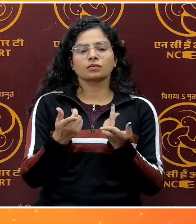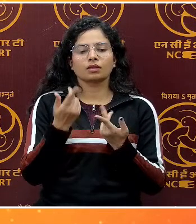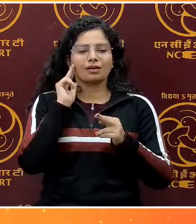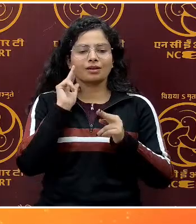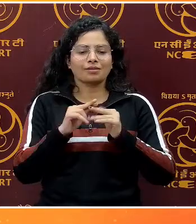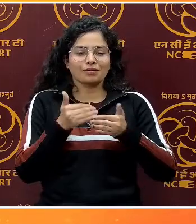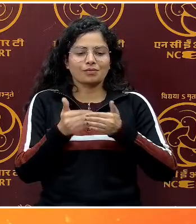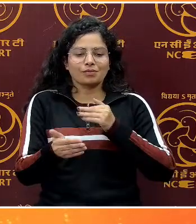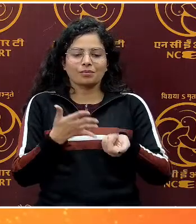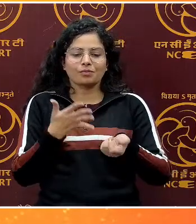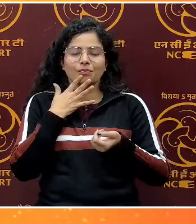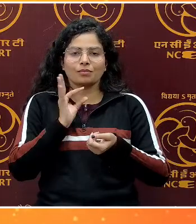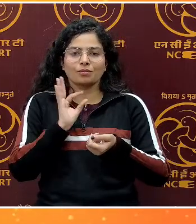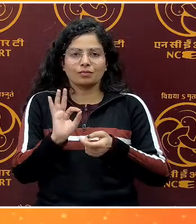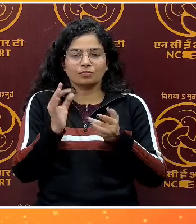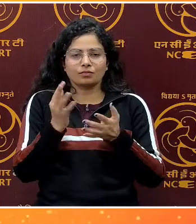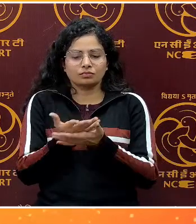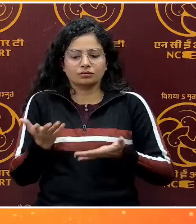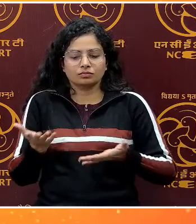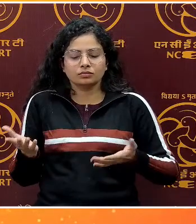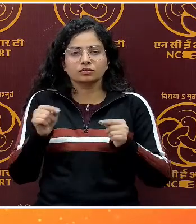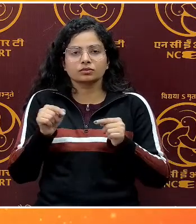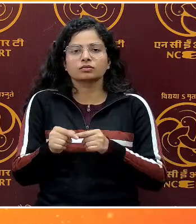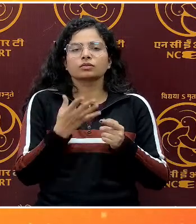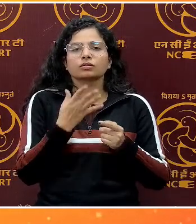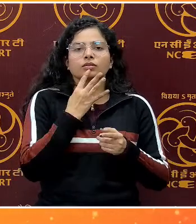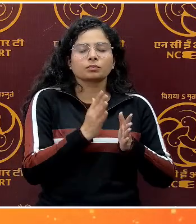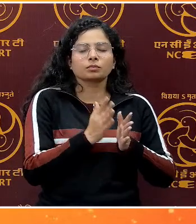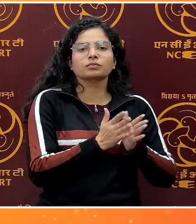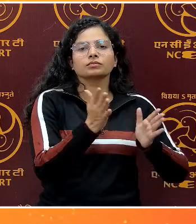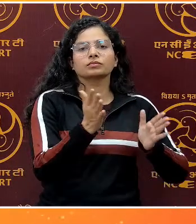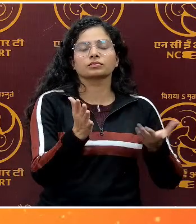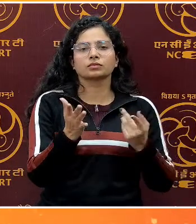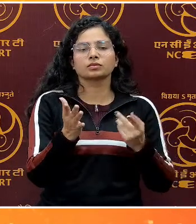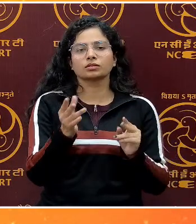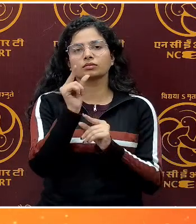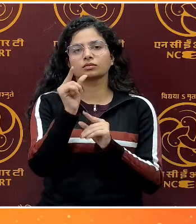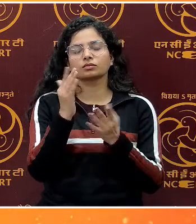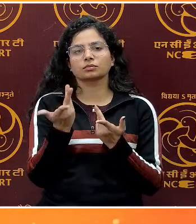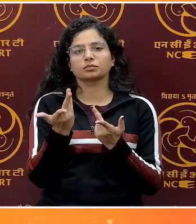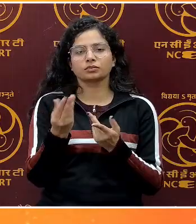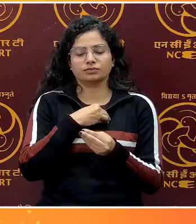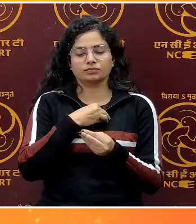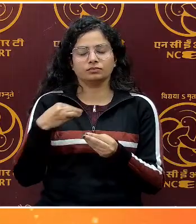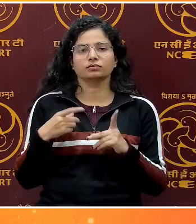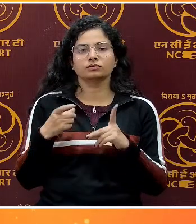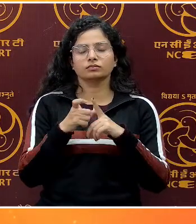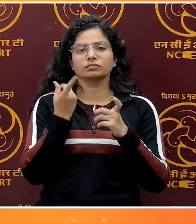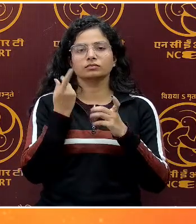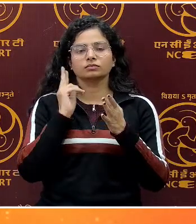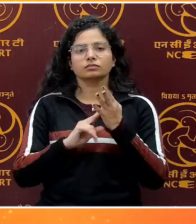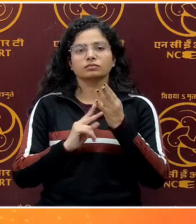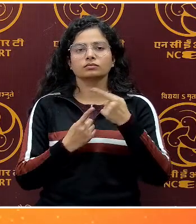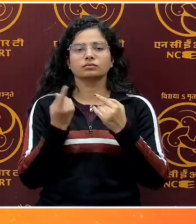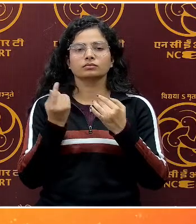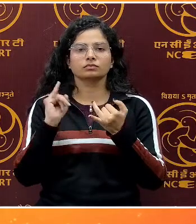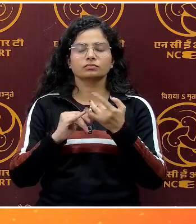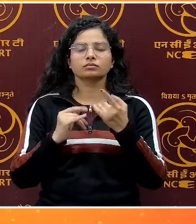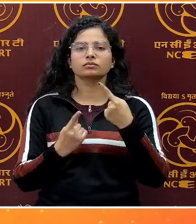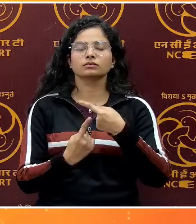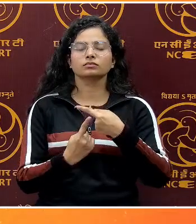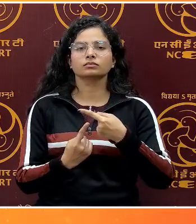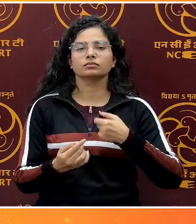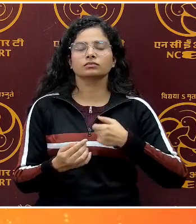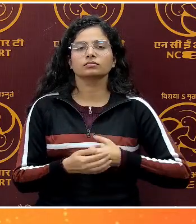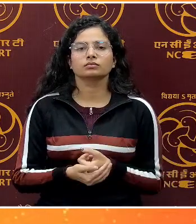our teeth. Yeah. Okay. Now moving ahead, if we have seen the image formed by concave mirror, we'll also see the